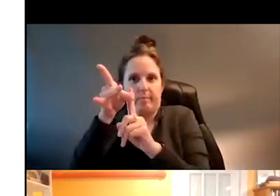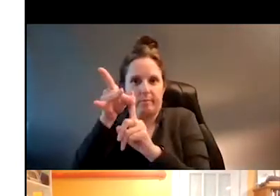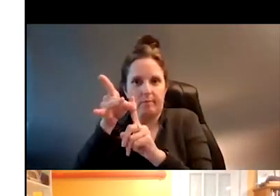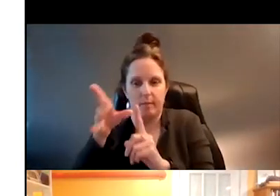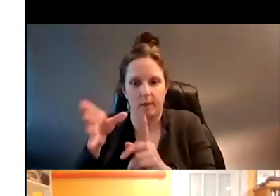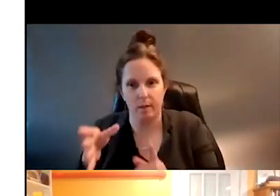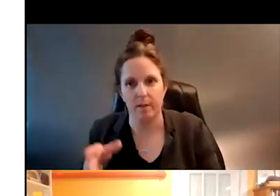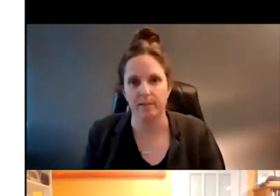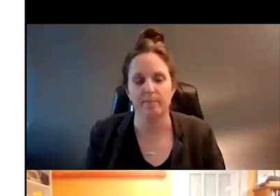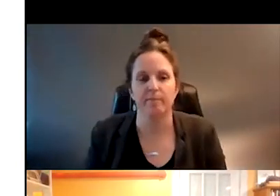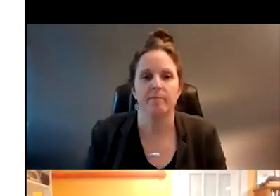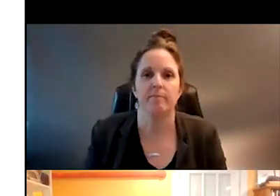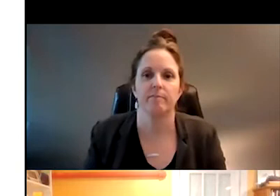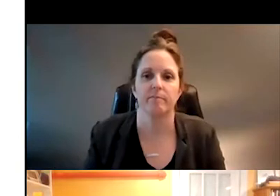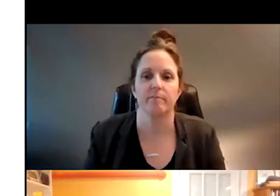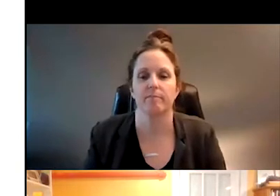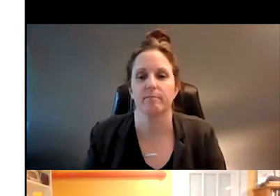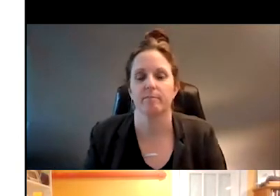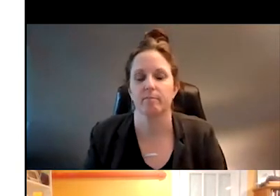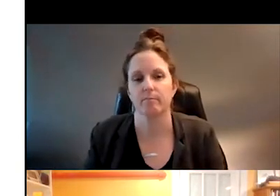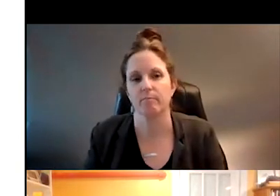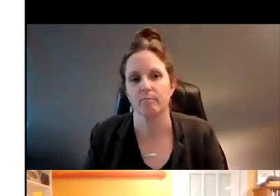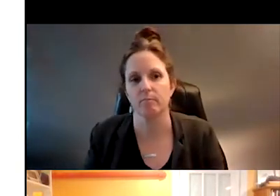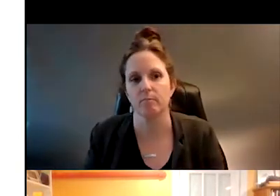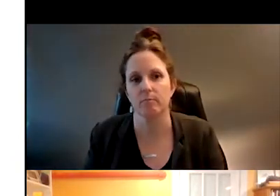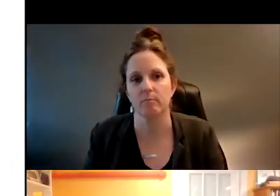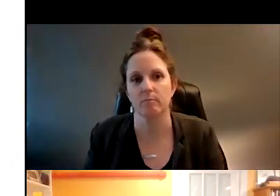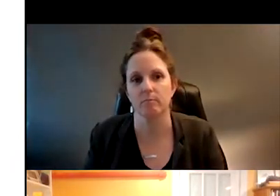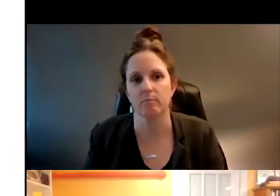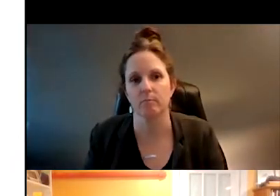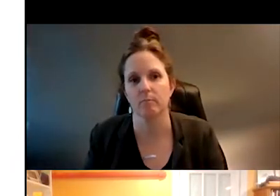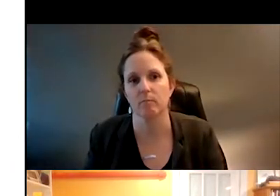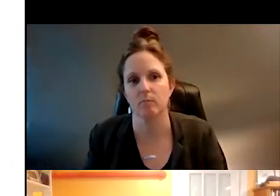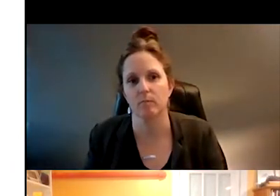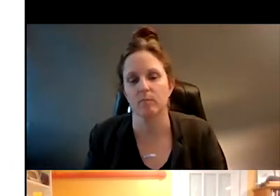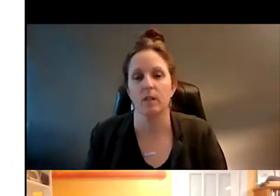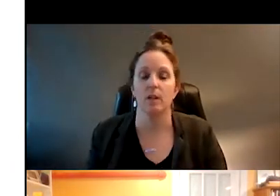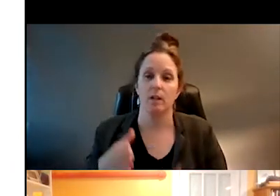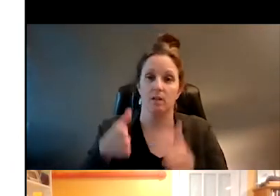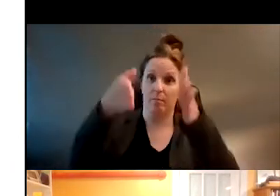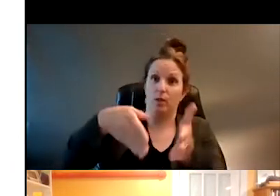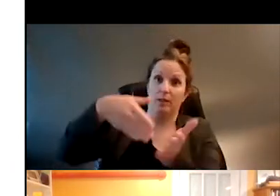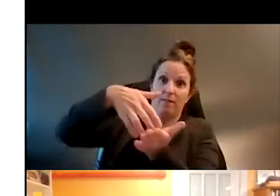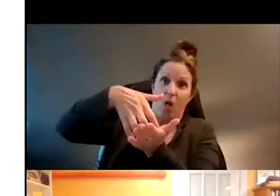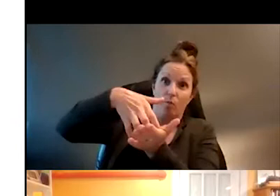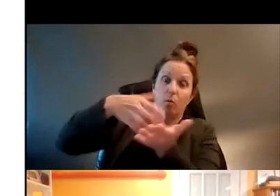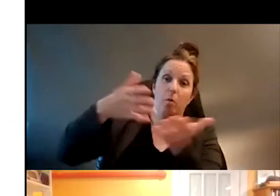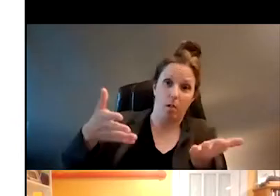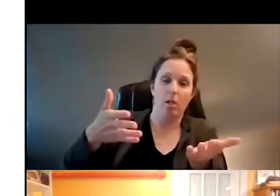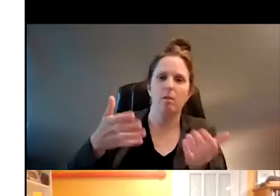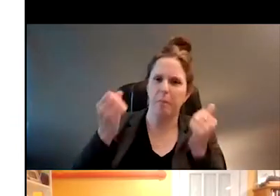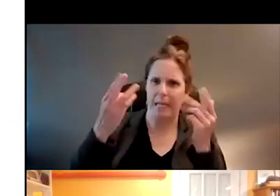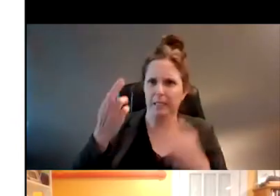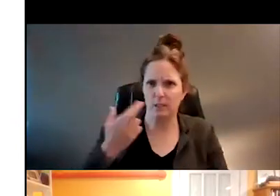to develop an infectious disease. And the vulnerable host, there's many reasons why patients with serious mental illness like schizophrenia are more